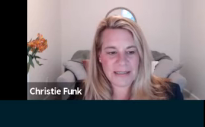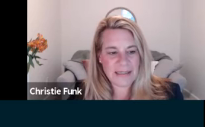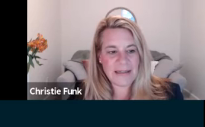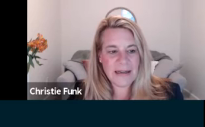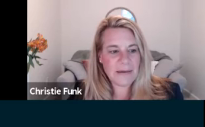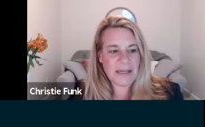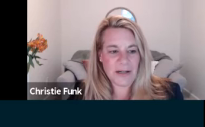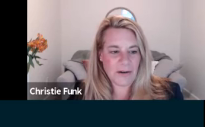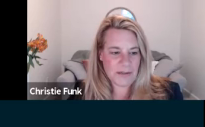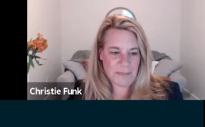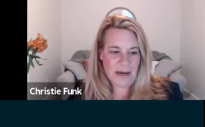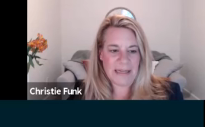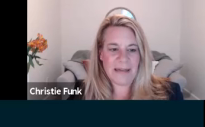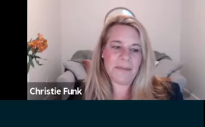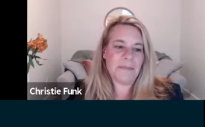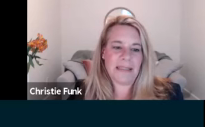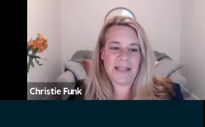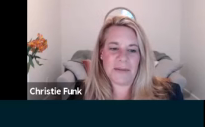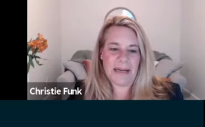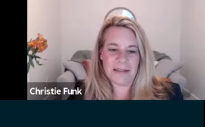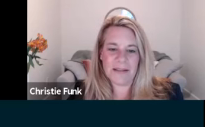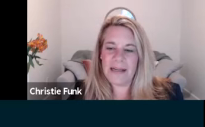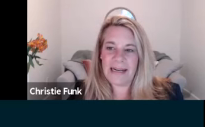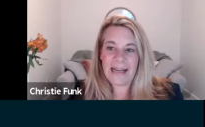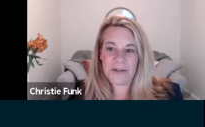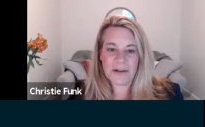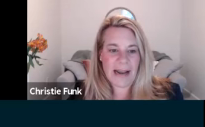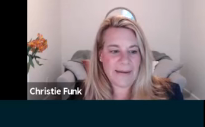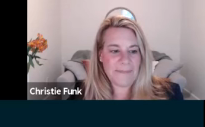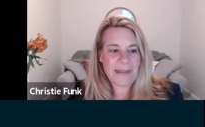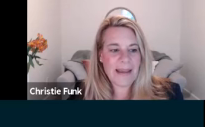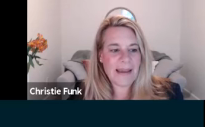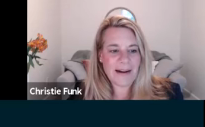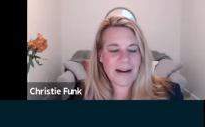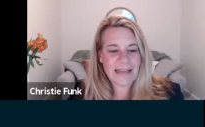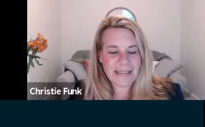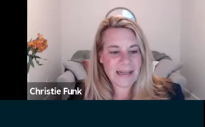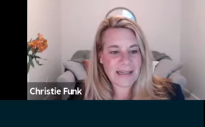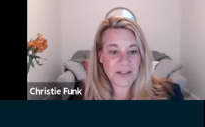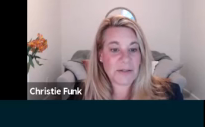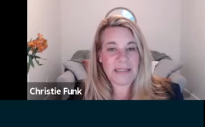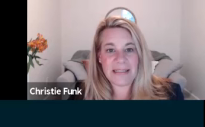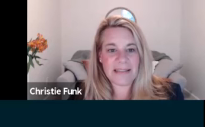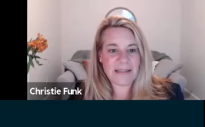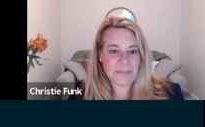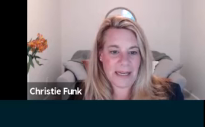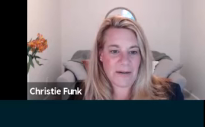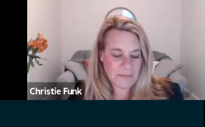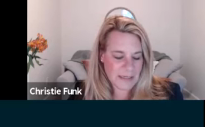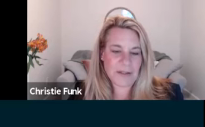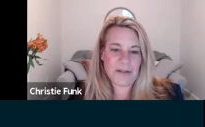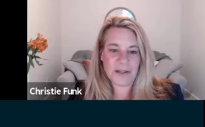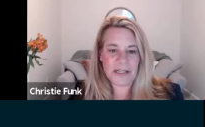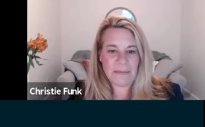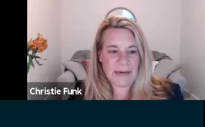Jeff Johnson, Peter Odegbami, Malaysia Pouncil, and Andrew Gray. And our NASA Tech Is Your Business